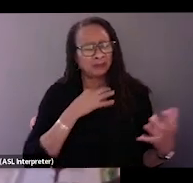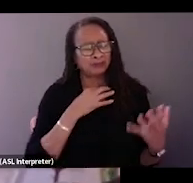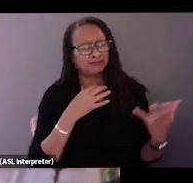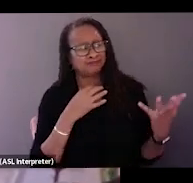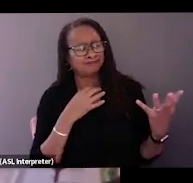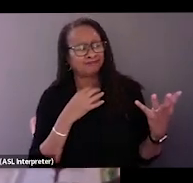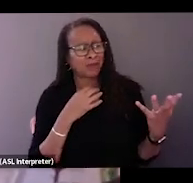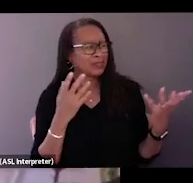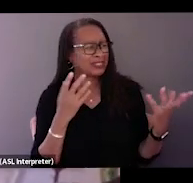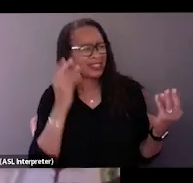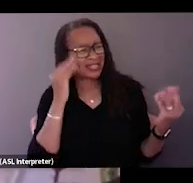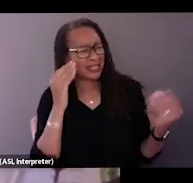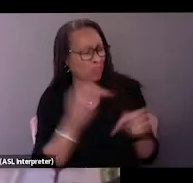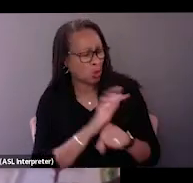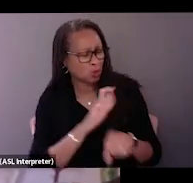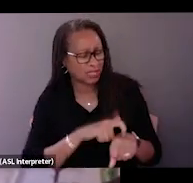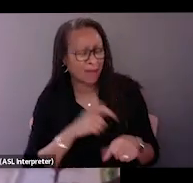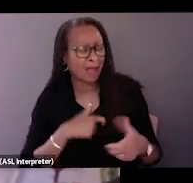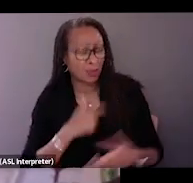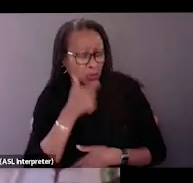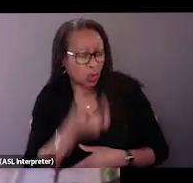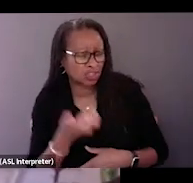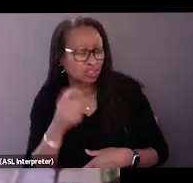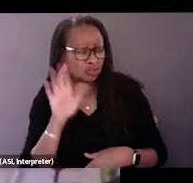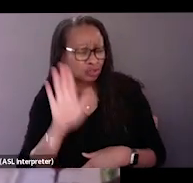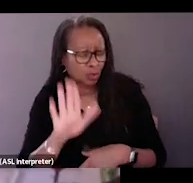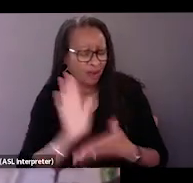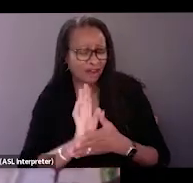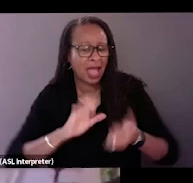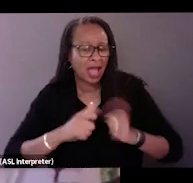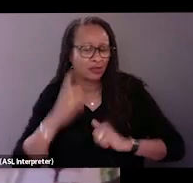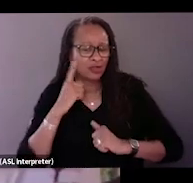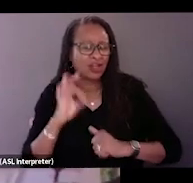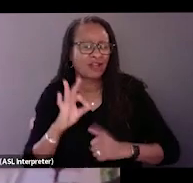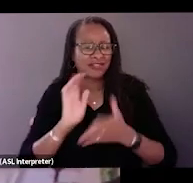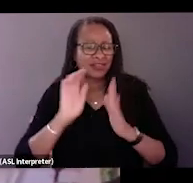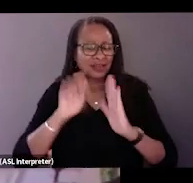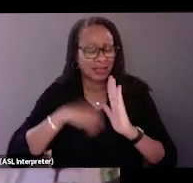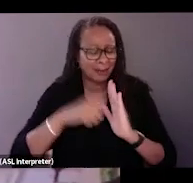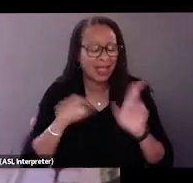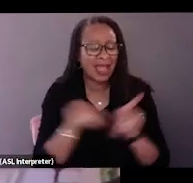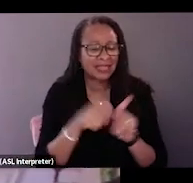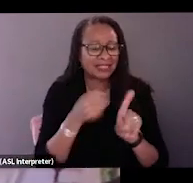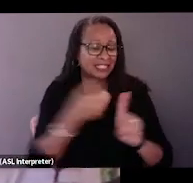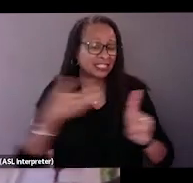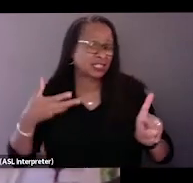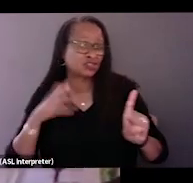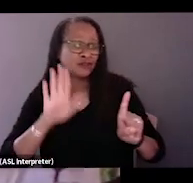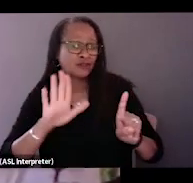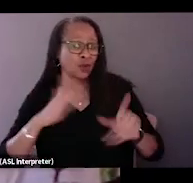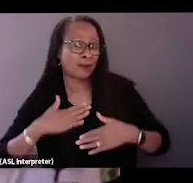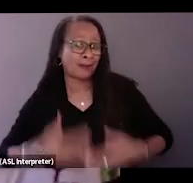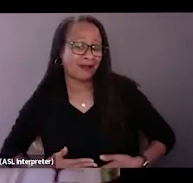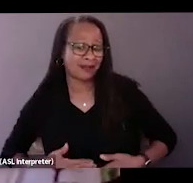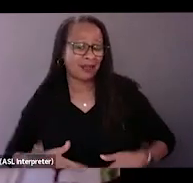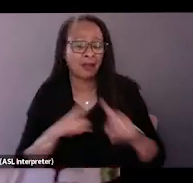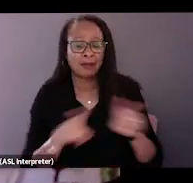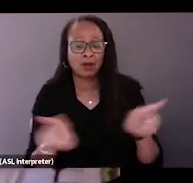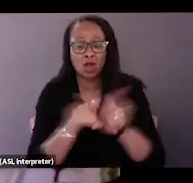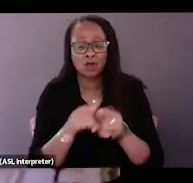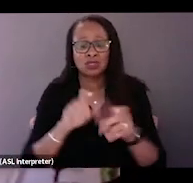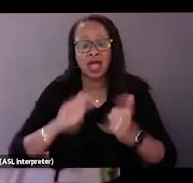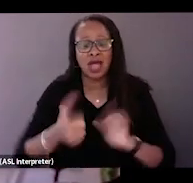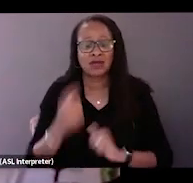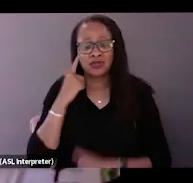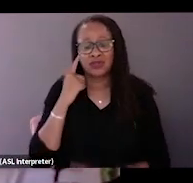wondered the whole time I was watching your film, how you think of the camera as an extension of your body, but also how you think